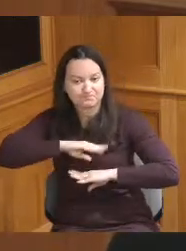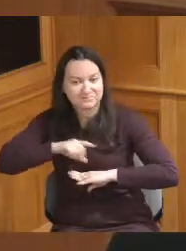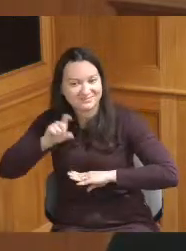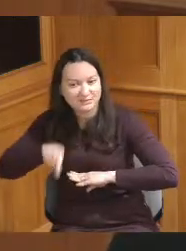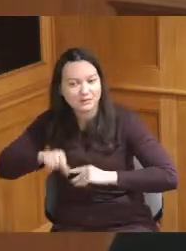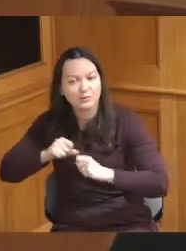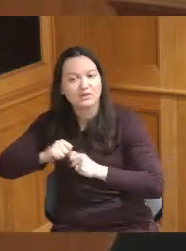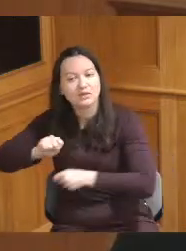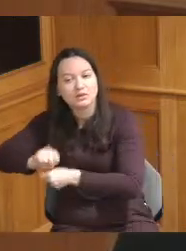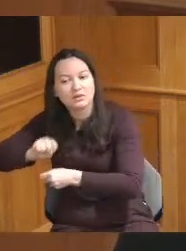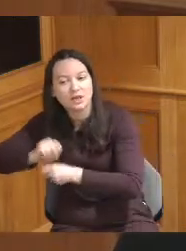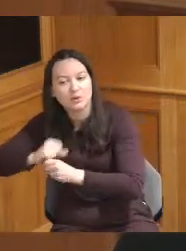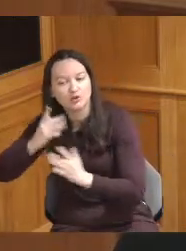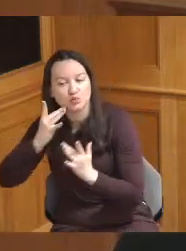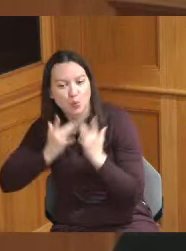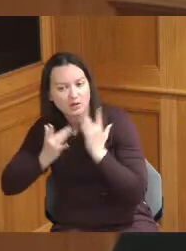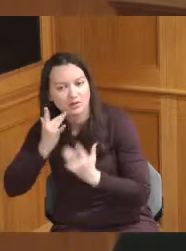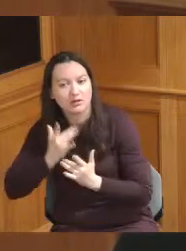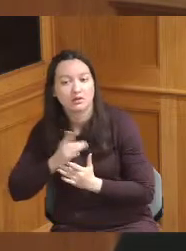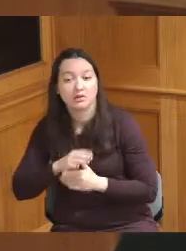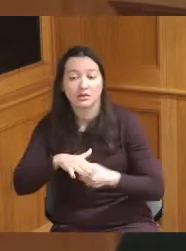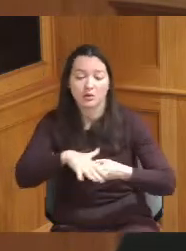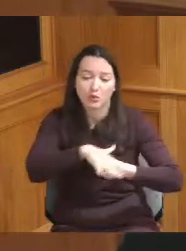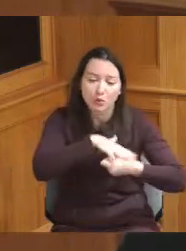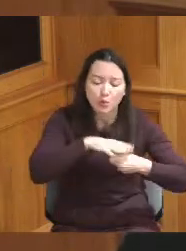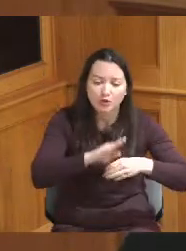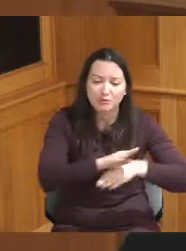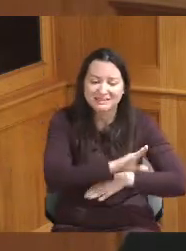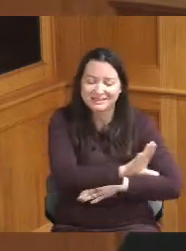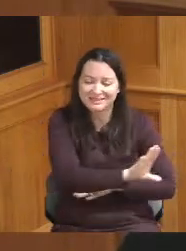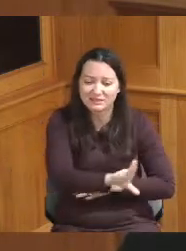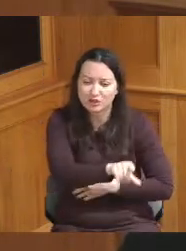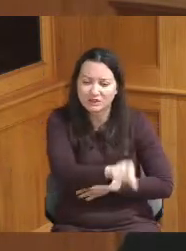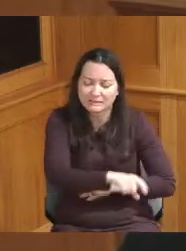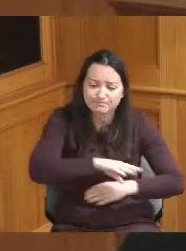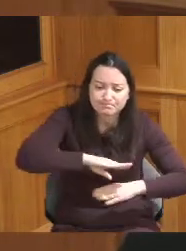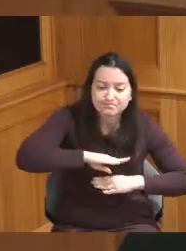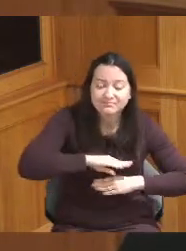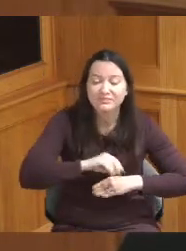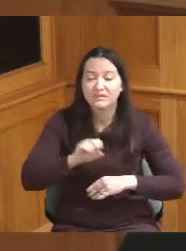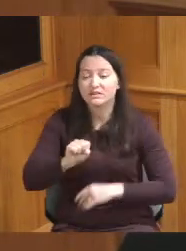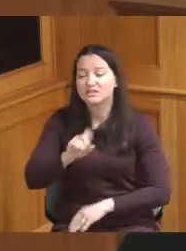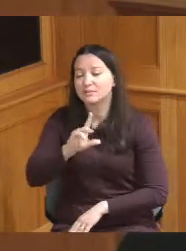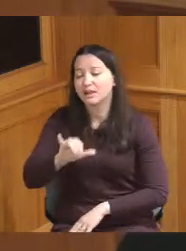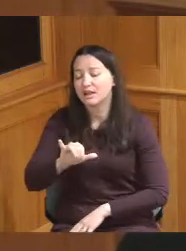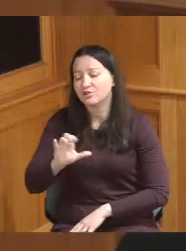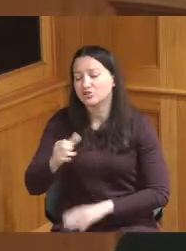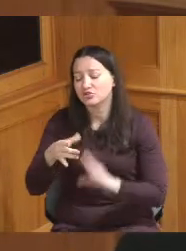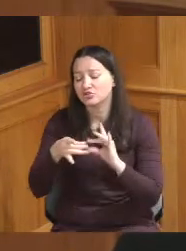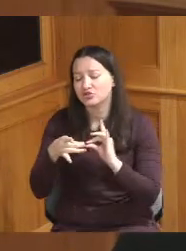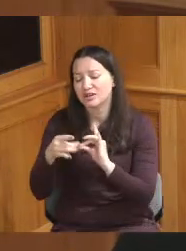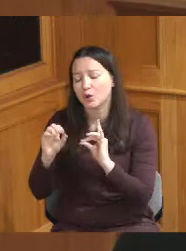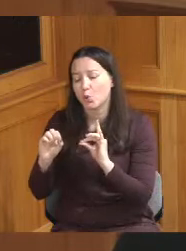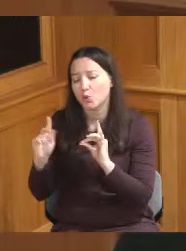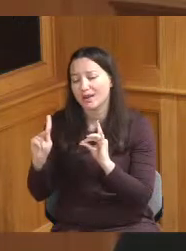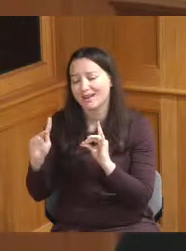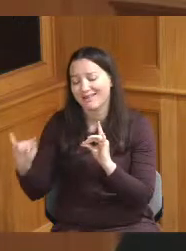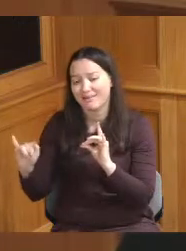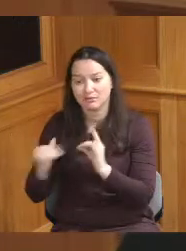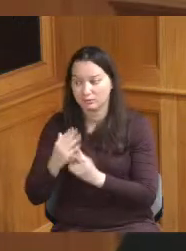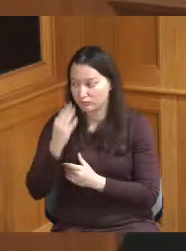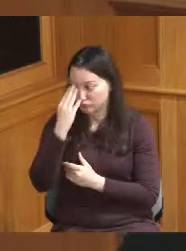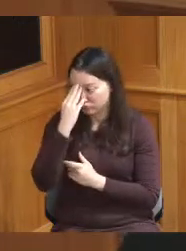with labor, and to meet our local business needs, of course. And then we have Supply Chain OKI that's going to provide